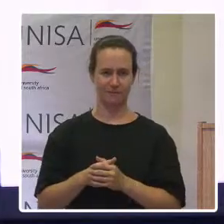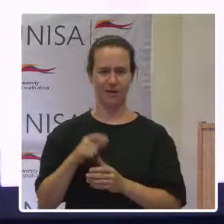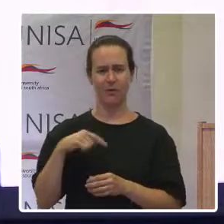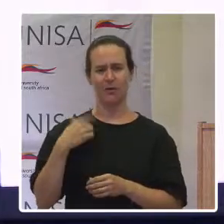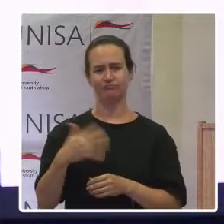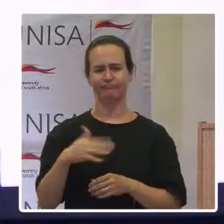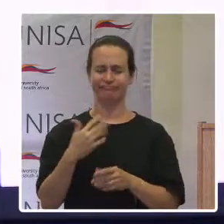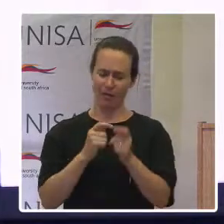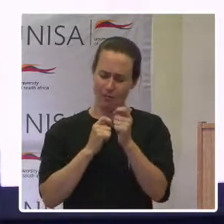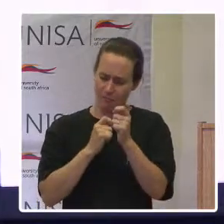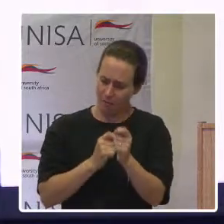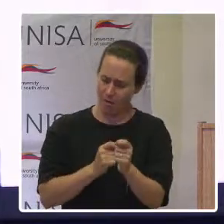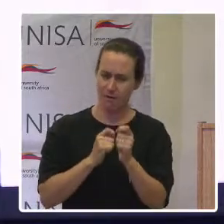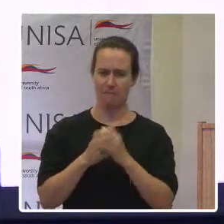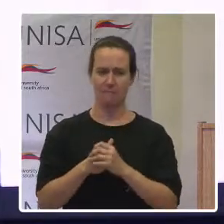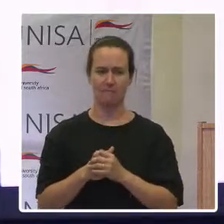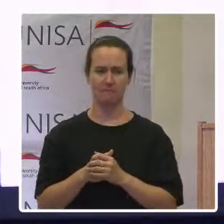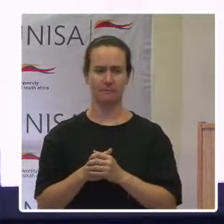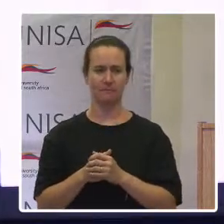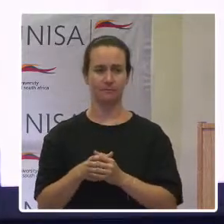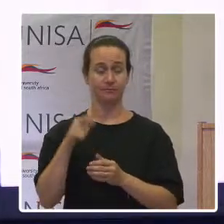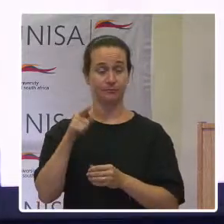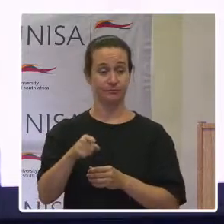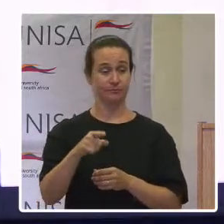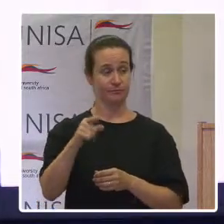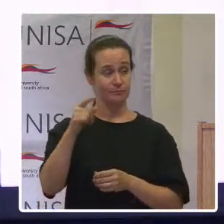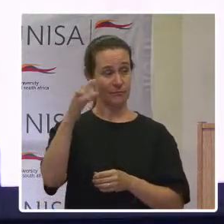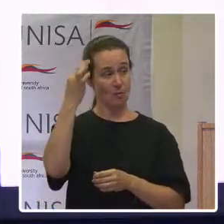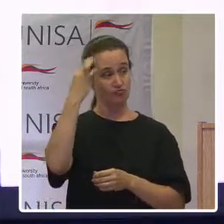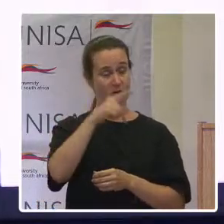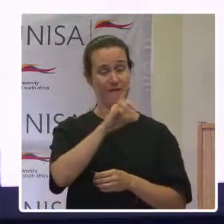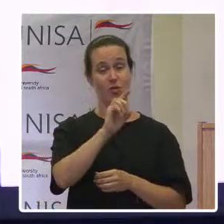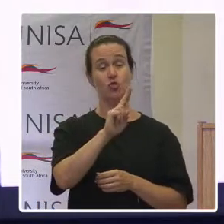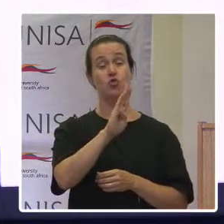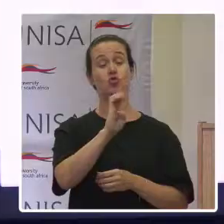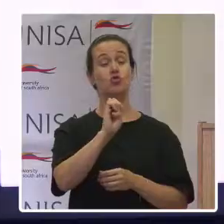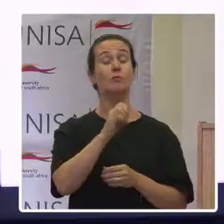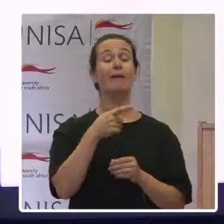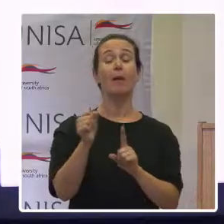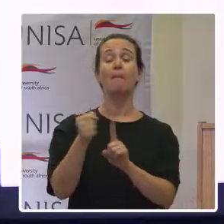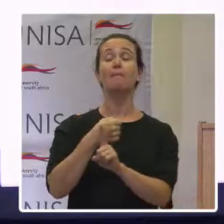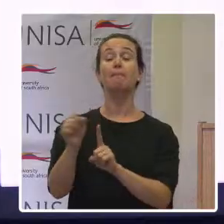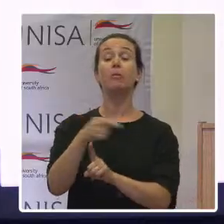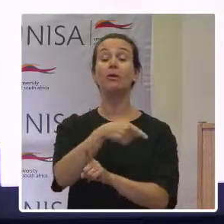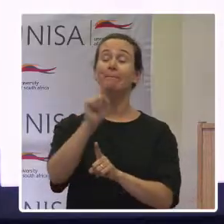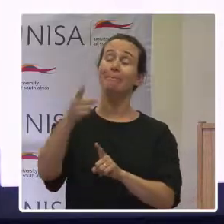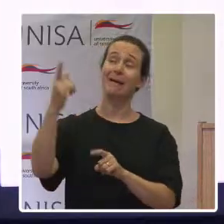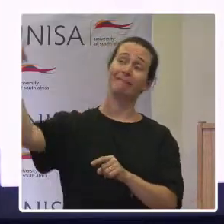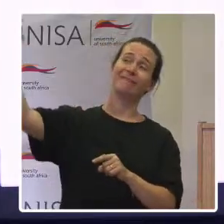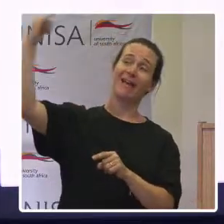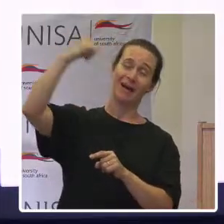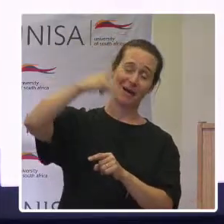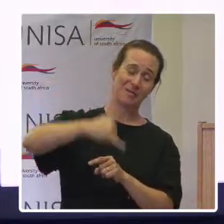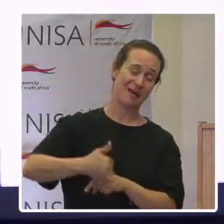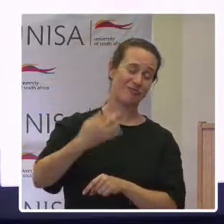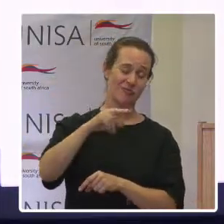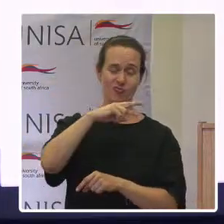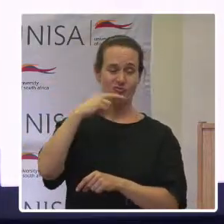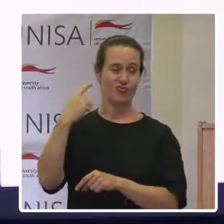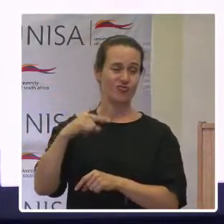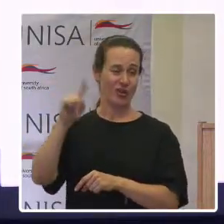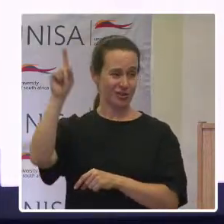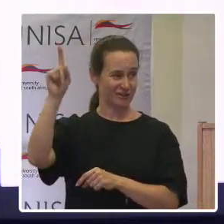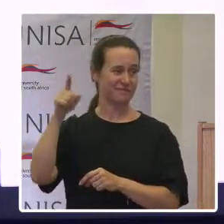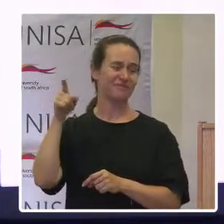honored even that Prof. Dube was able to bully one of them to come back from Moscow to join